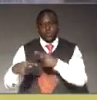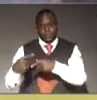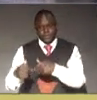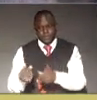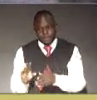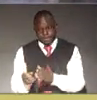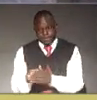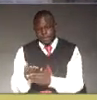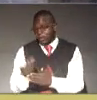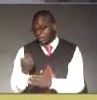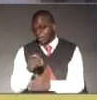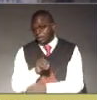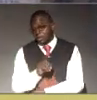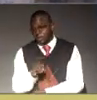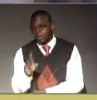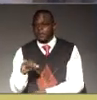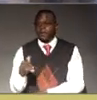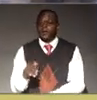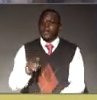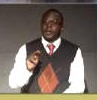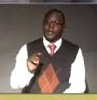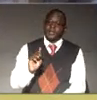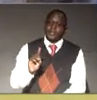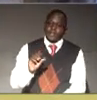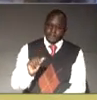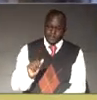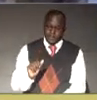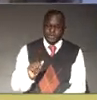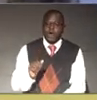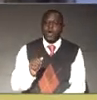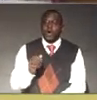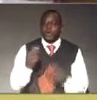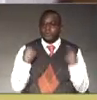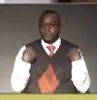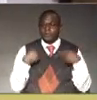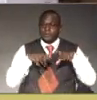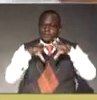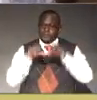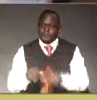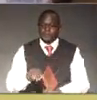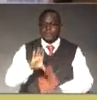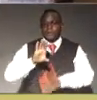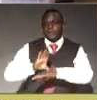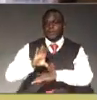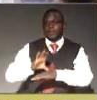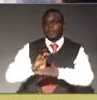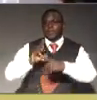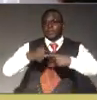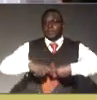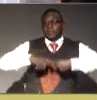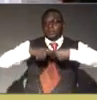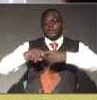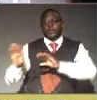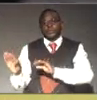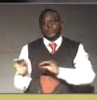comes barely a week after NDA officials and police confiscated DRC-bound trucks loaded